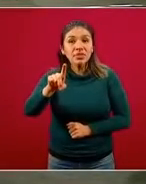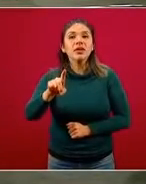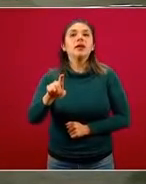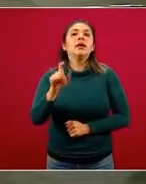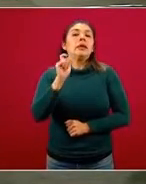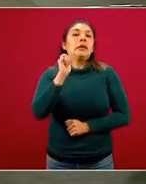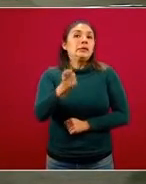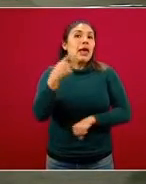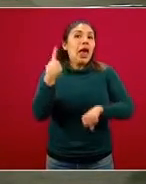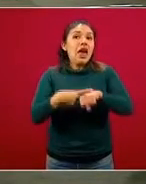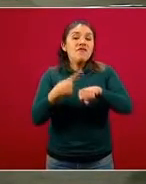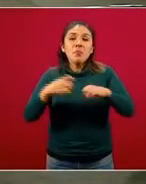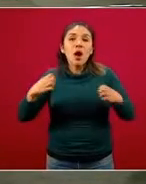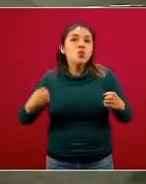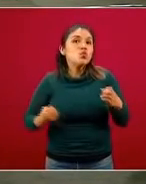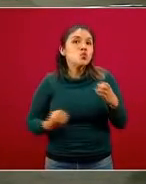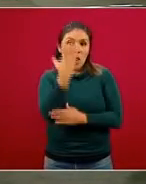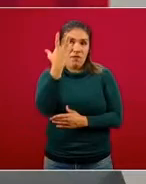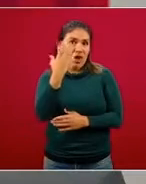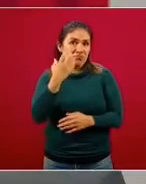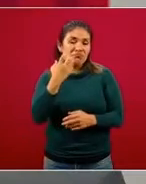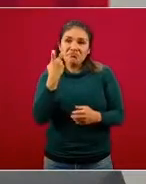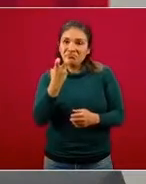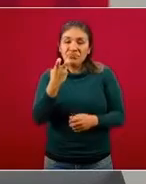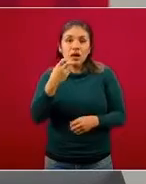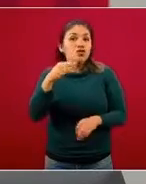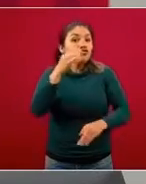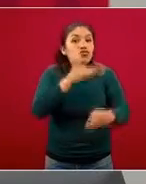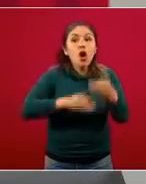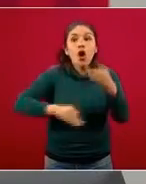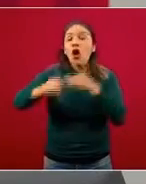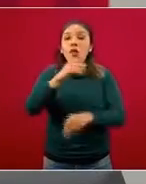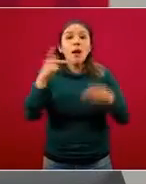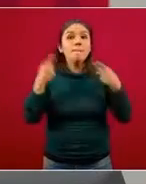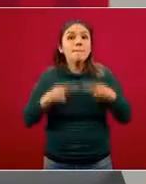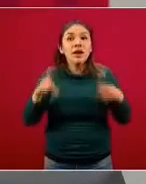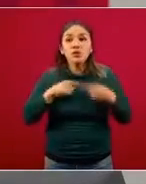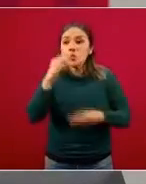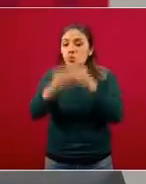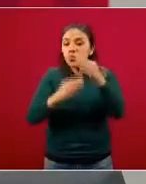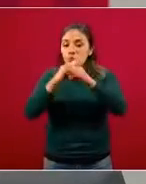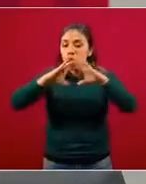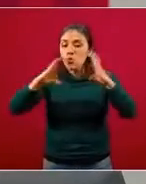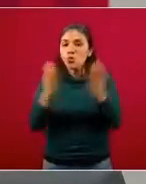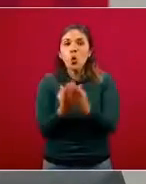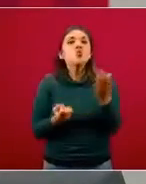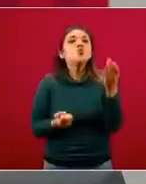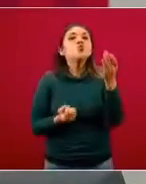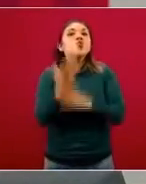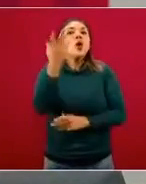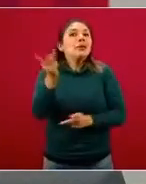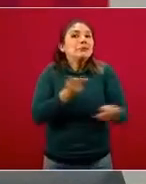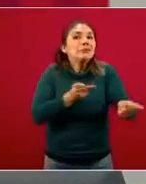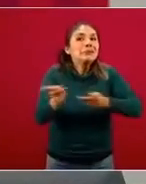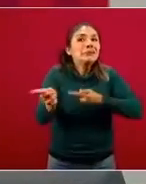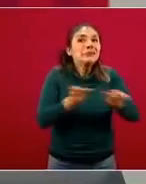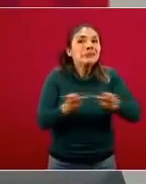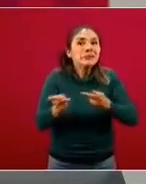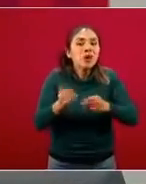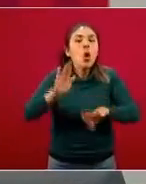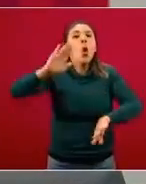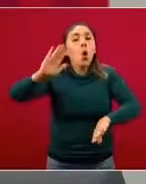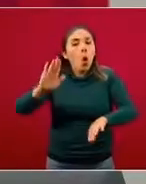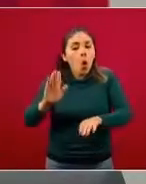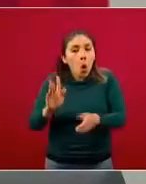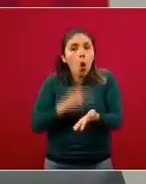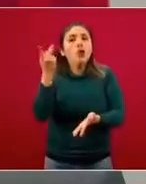highlight. enfermedad emergente, es una COVID pandemia is an que nos emerging impone disease. a It's a todo el mundo un pandemic reto nuevo that que is putting a consiste huge en challenge at the feet of